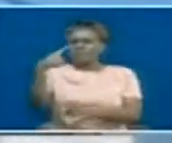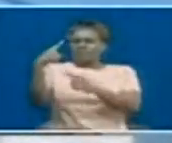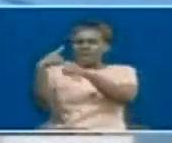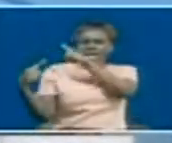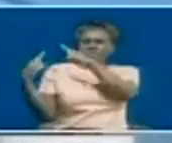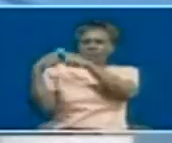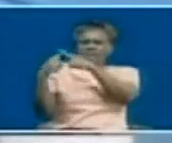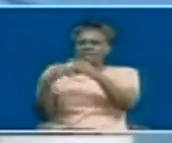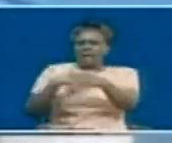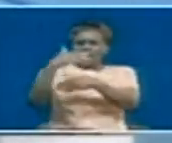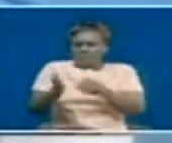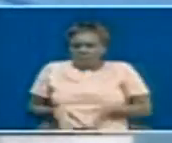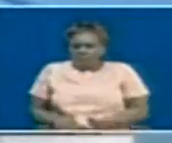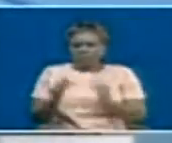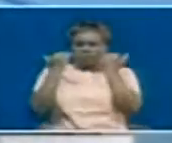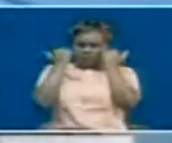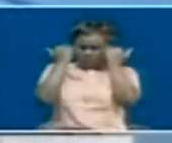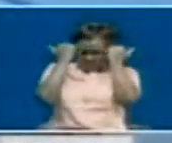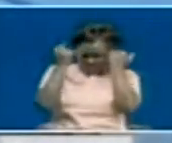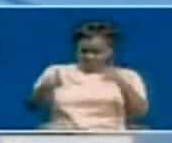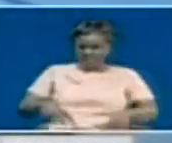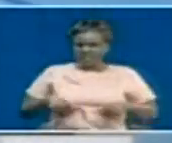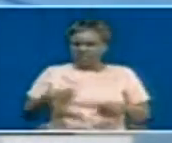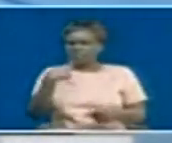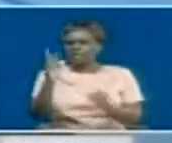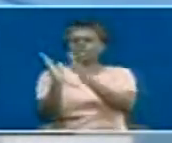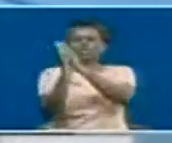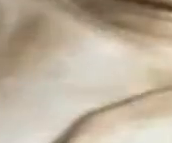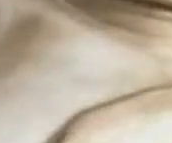postpartum depression and lived to tell the tale.